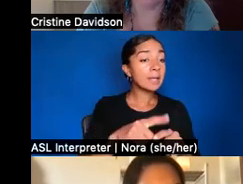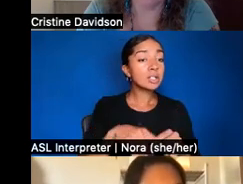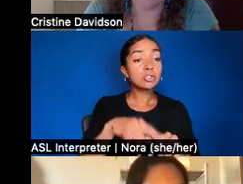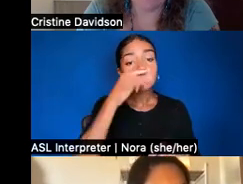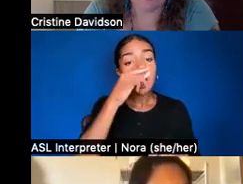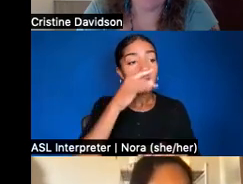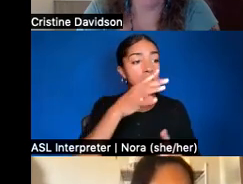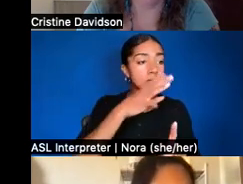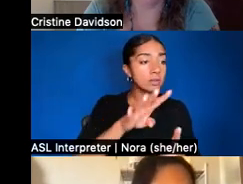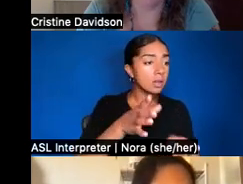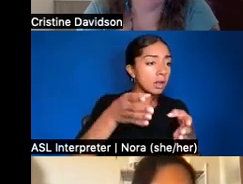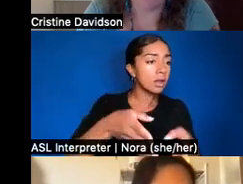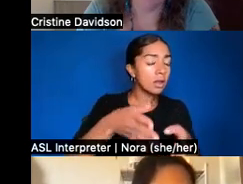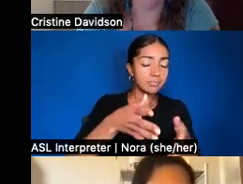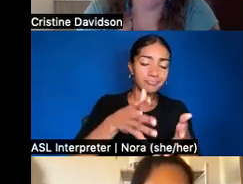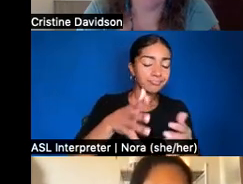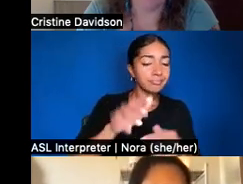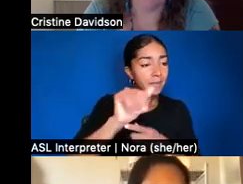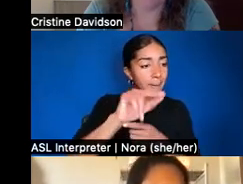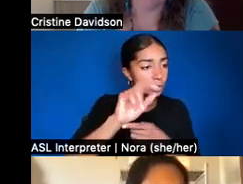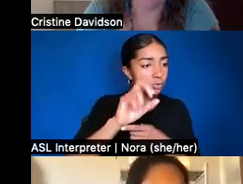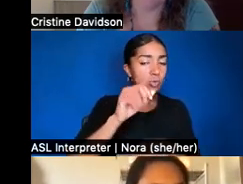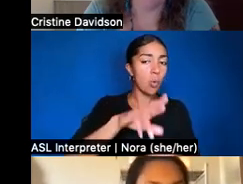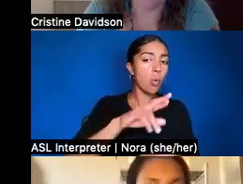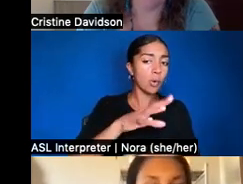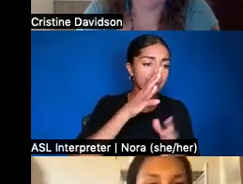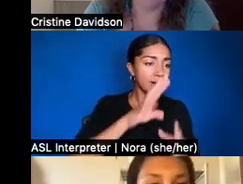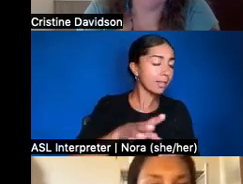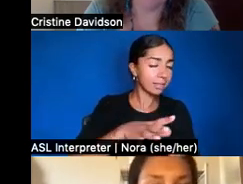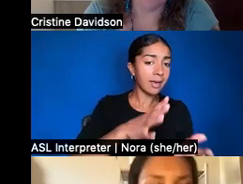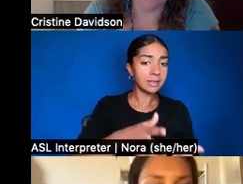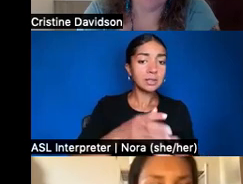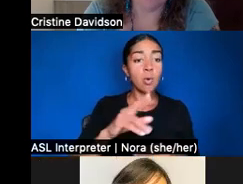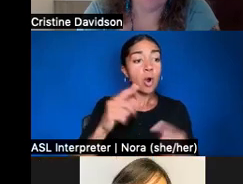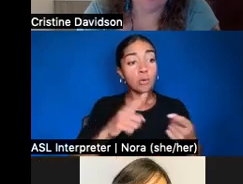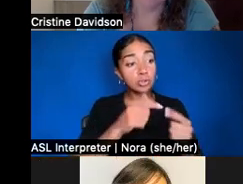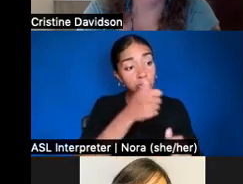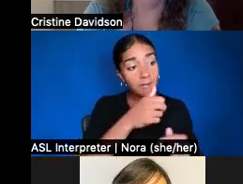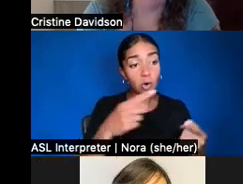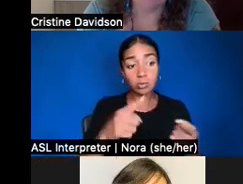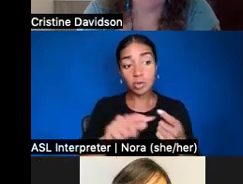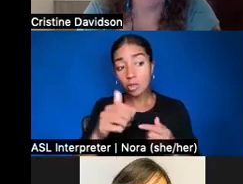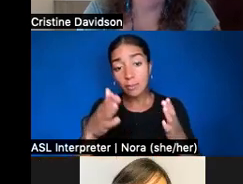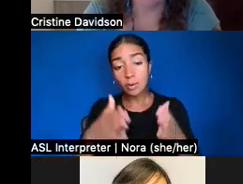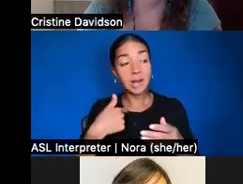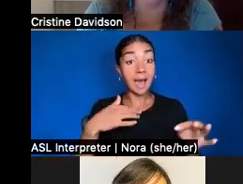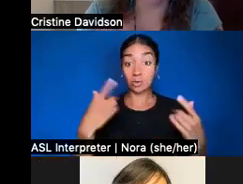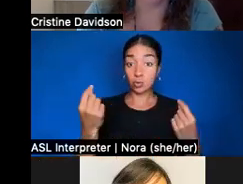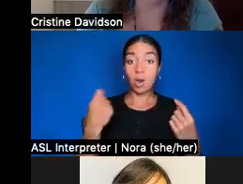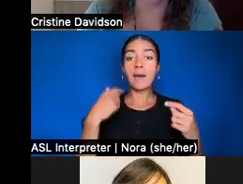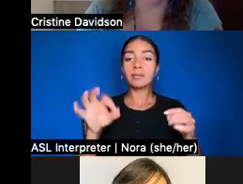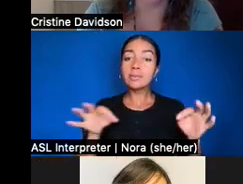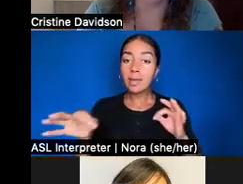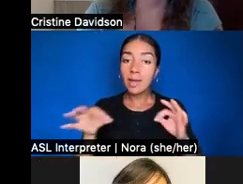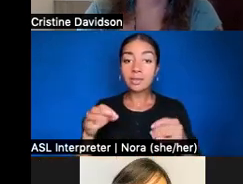of harm of themselves or someone else, or I explain our tribal court process, and if they're going to be going